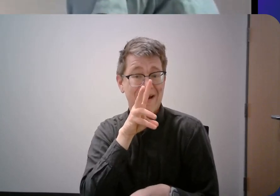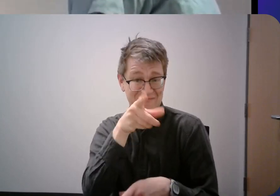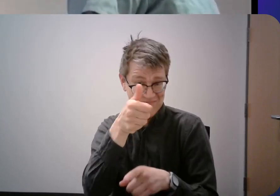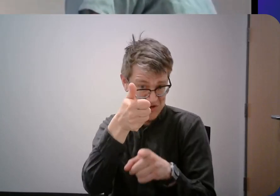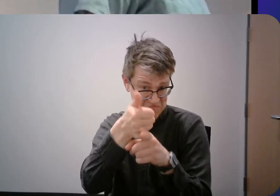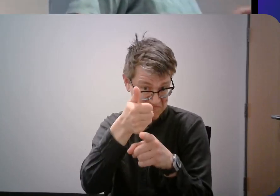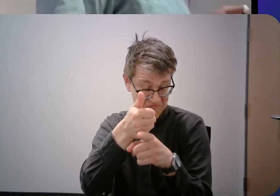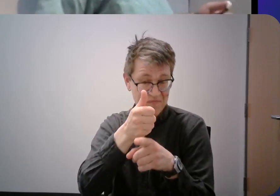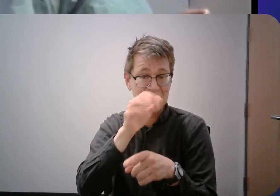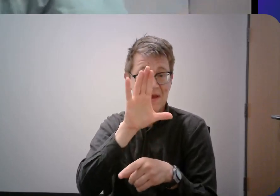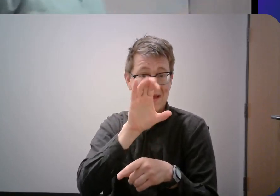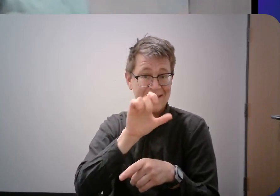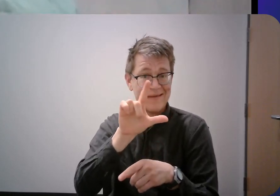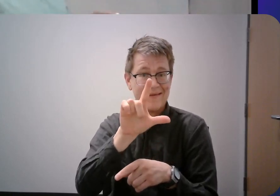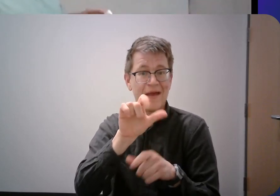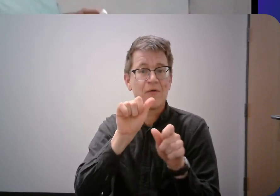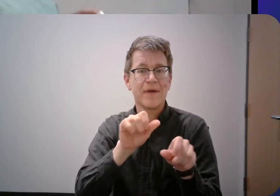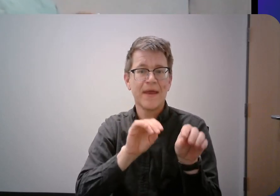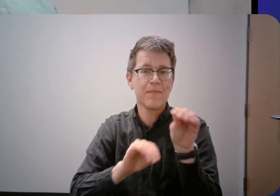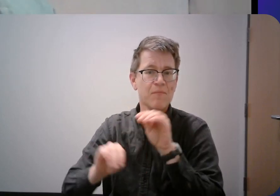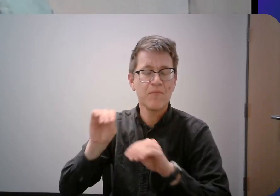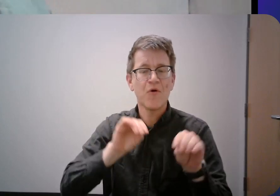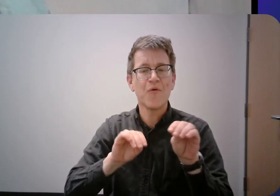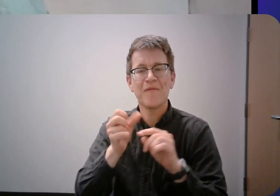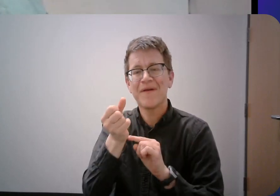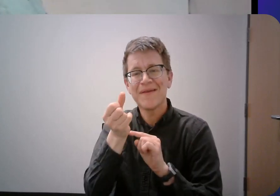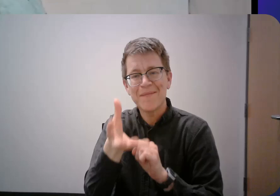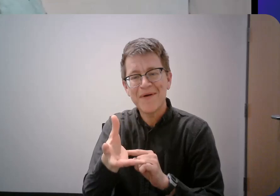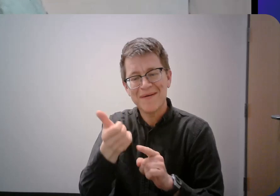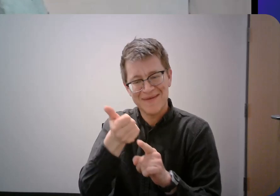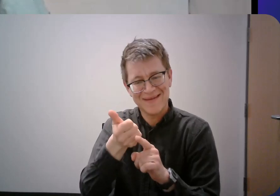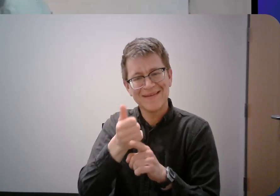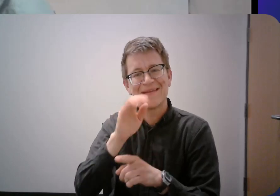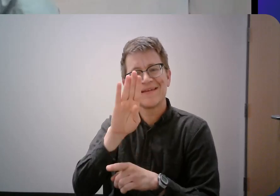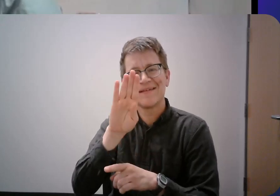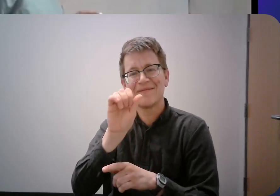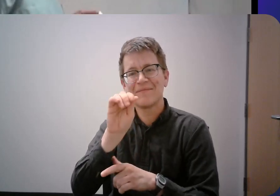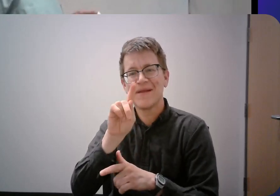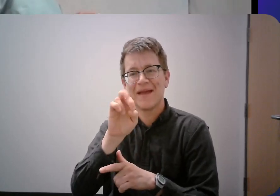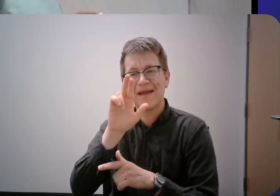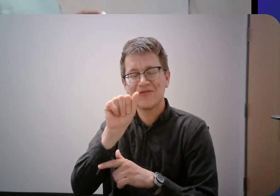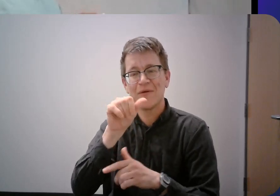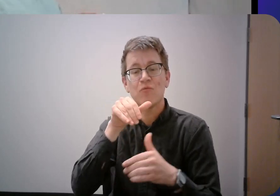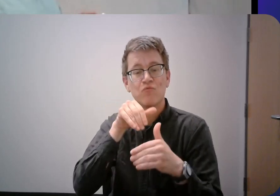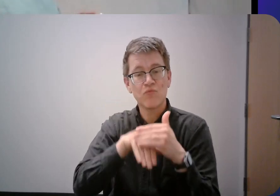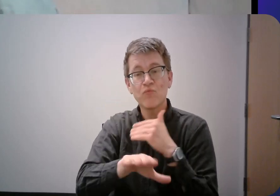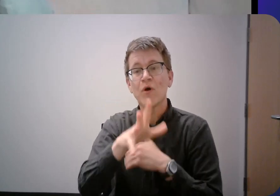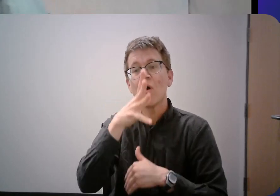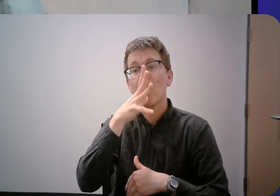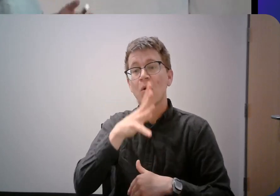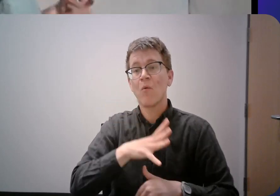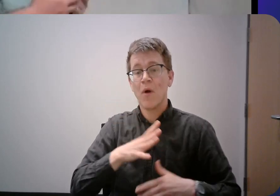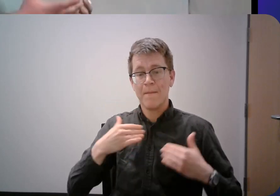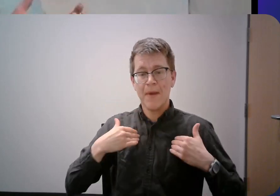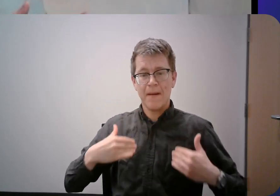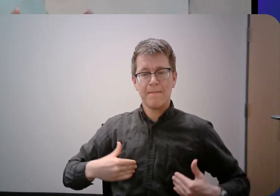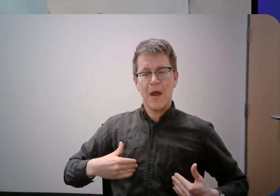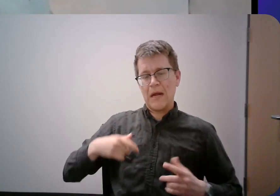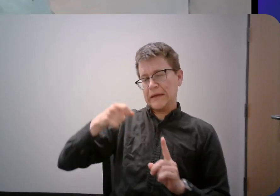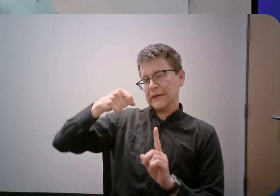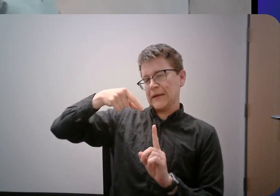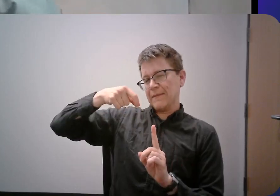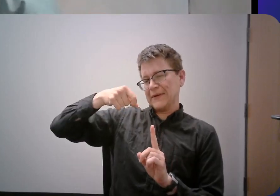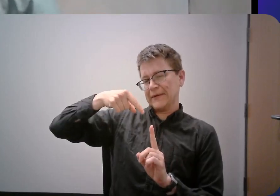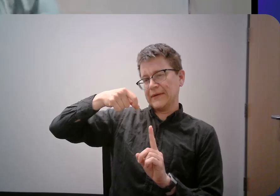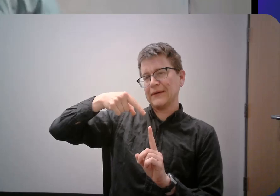response. So a woman's body treats sperm cells as a disease, instantly raising the temperature and swelling of the